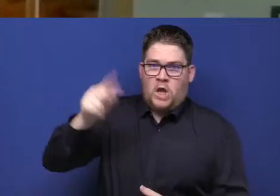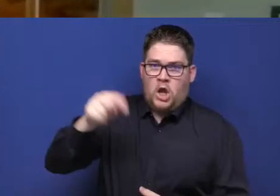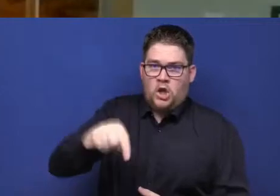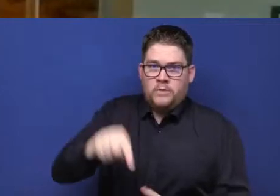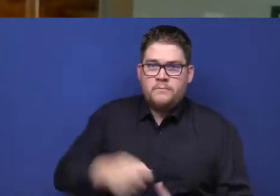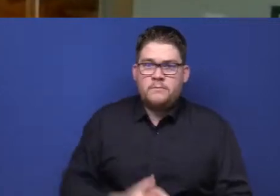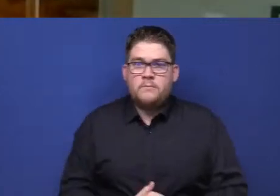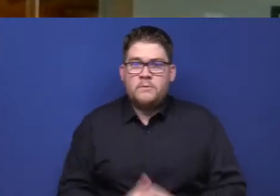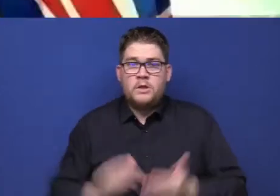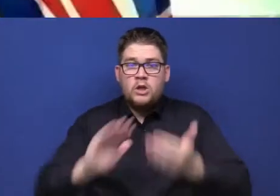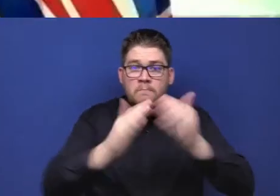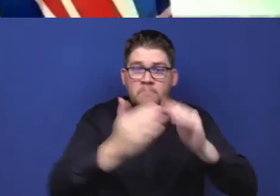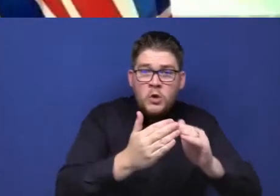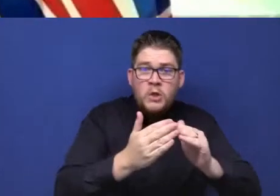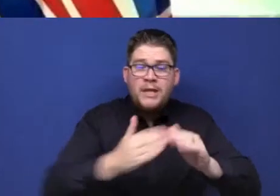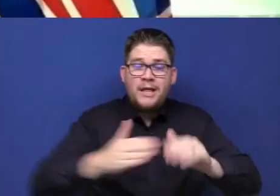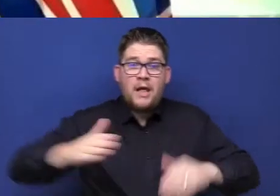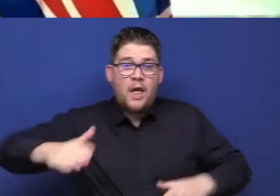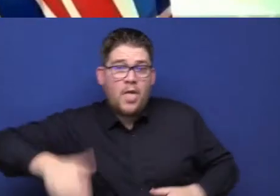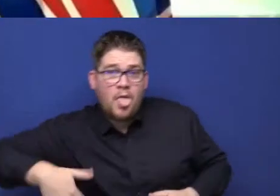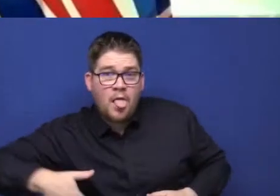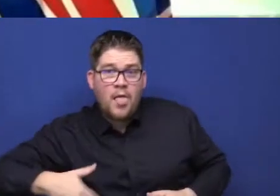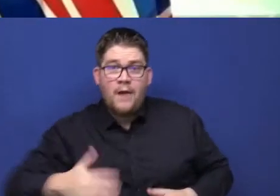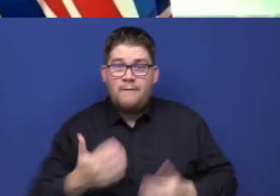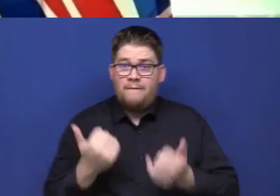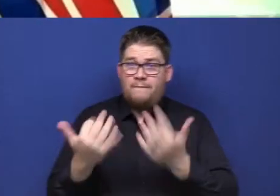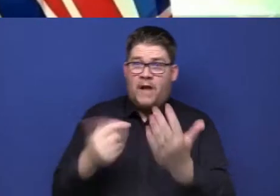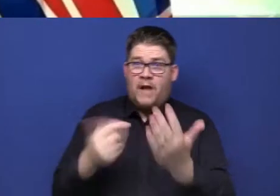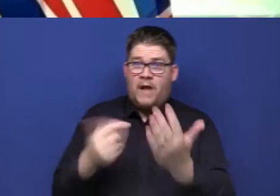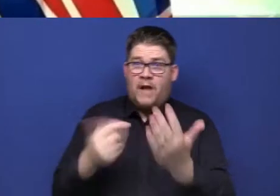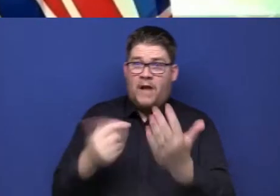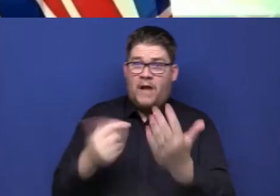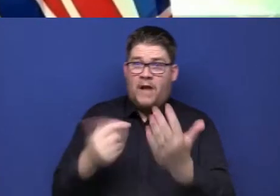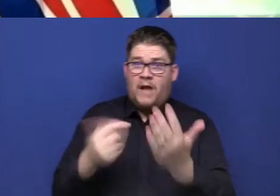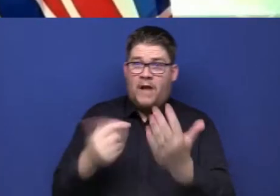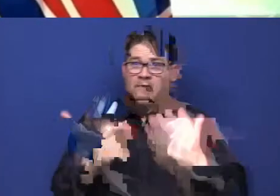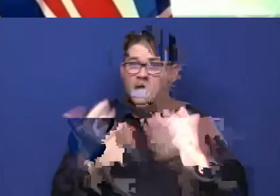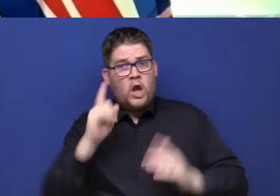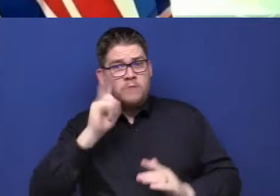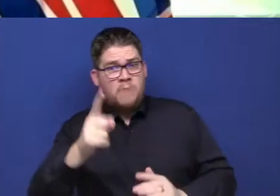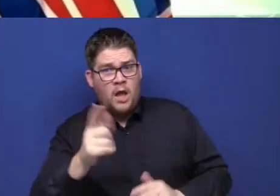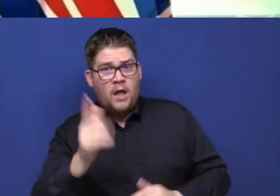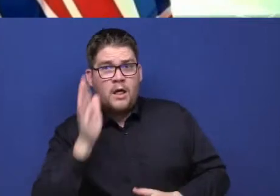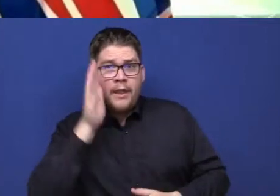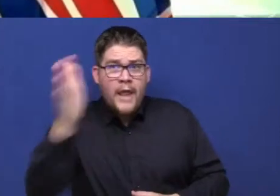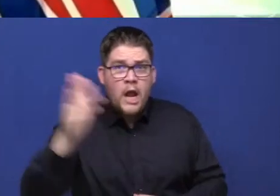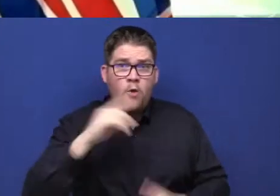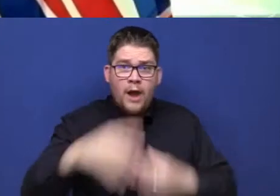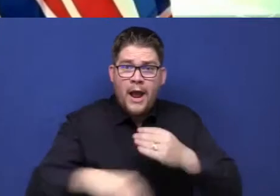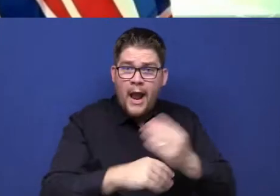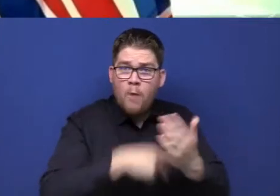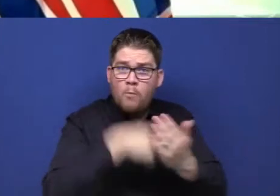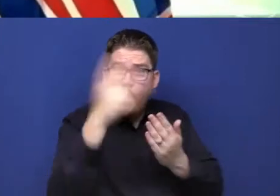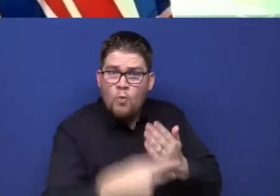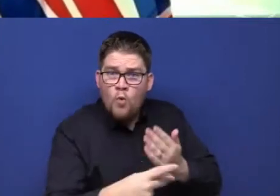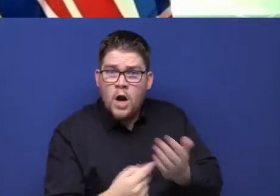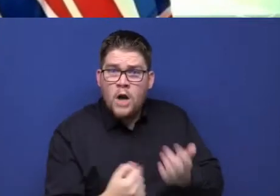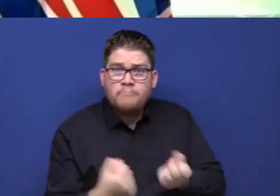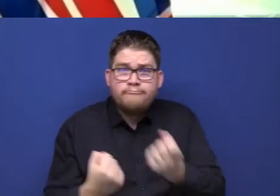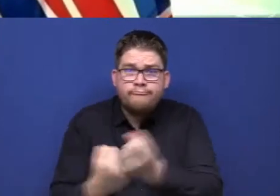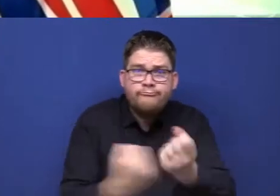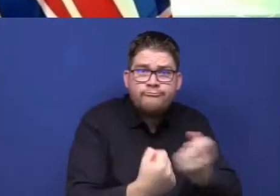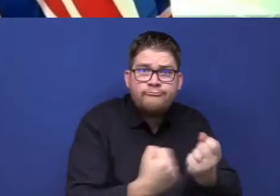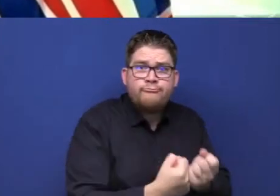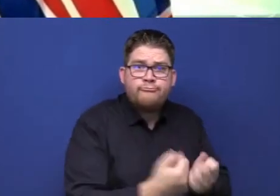no, and that's an excellent point. Fire smart is very much part of the of being proactive in terms of